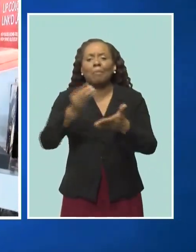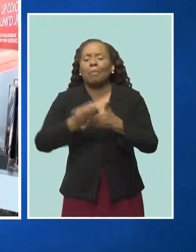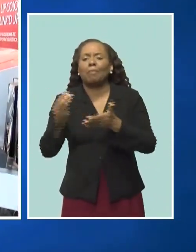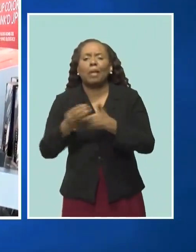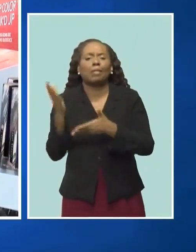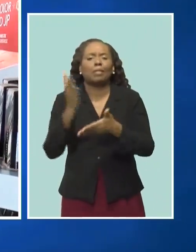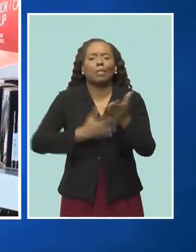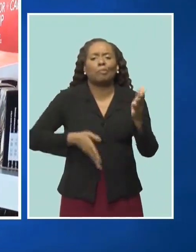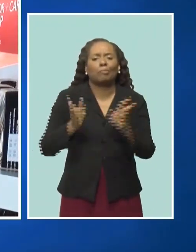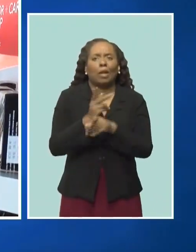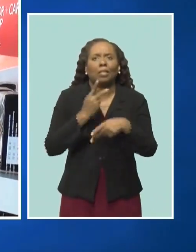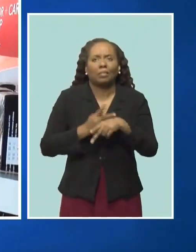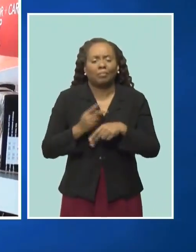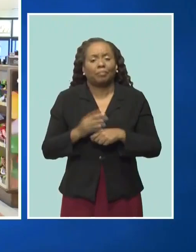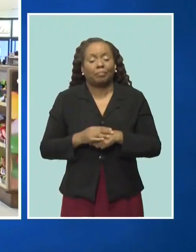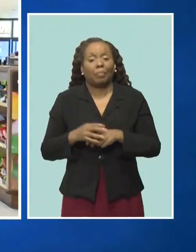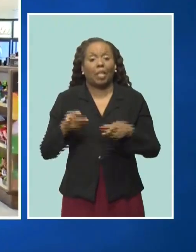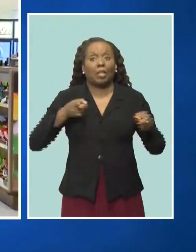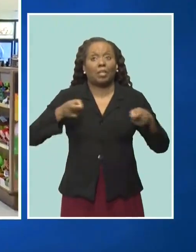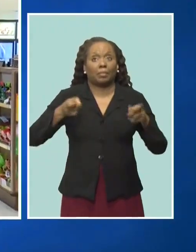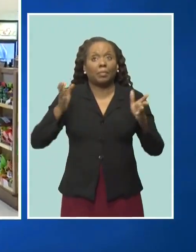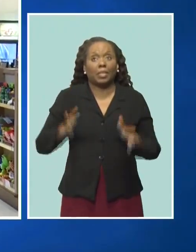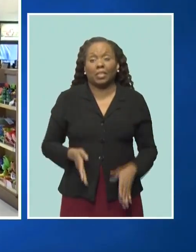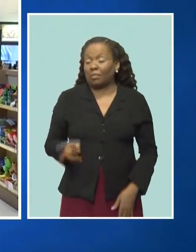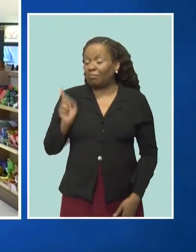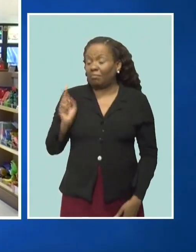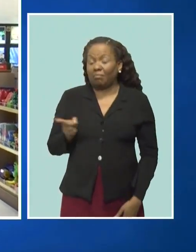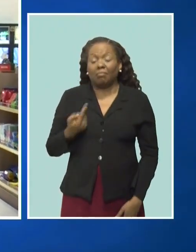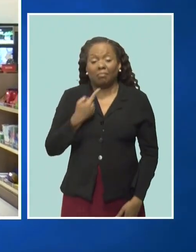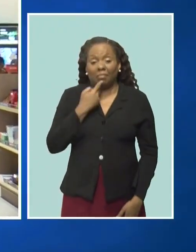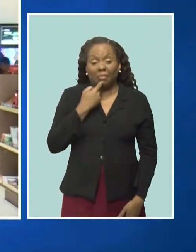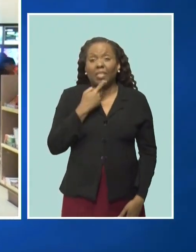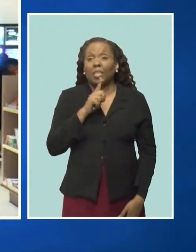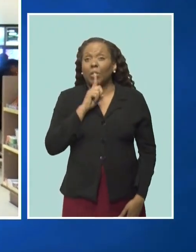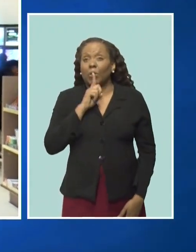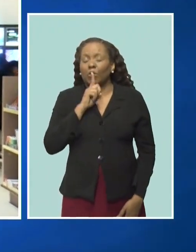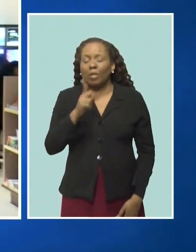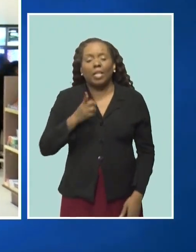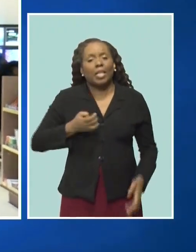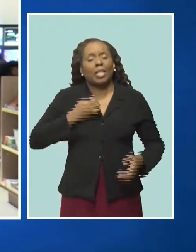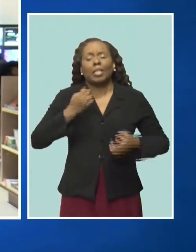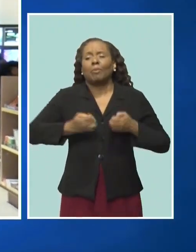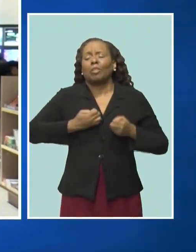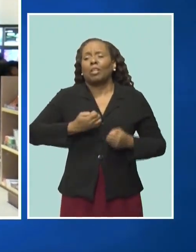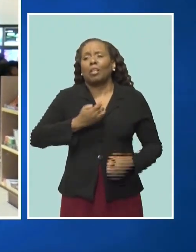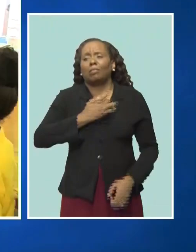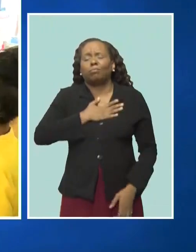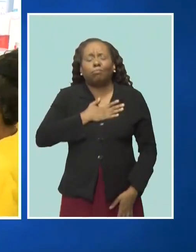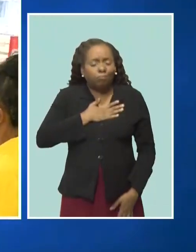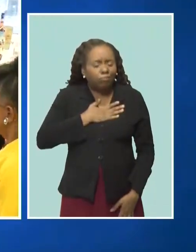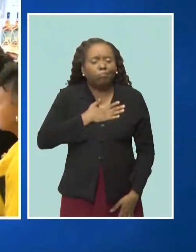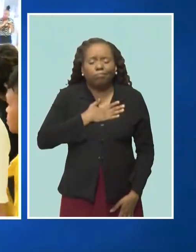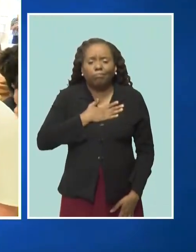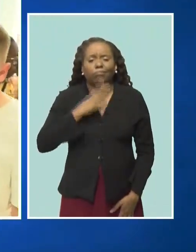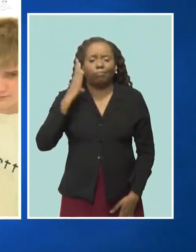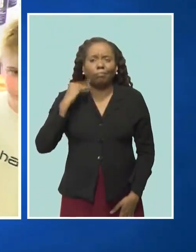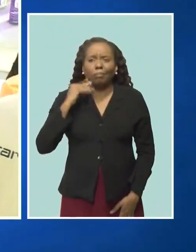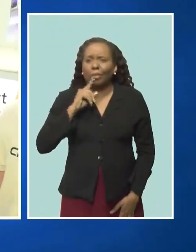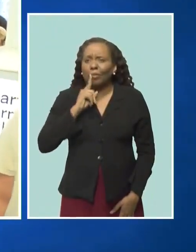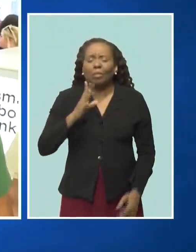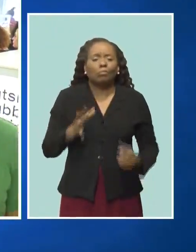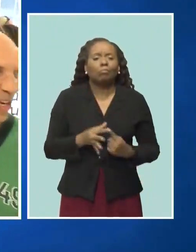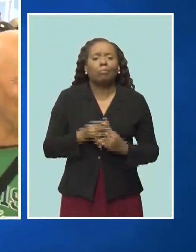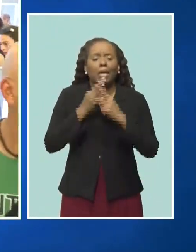products. Island manager Kathy Harris, who describes the launch as an emotional undertaking, says it was special to